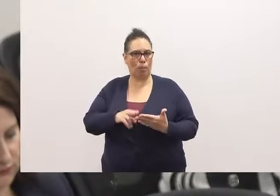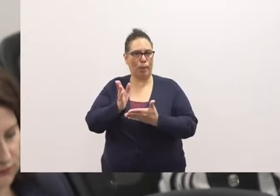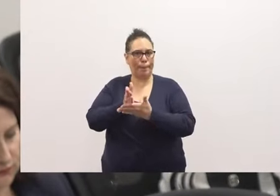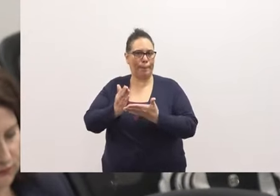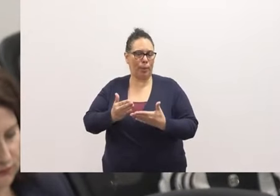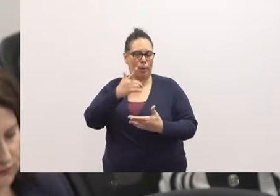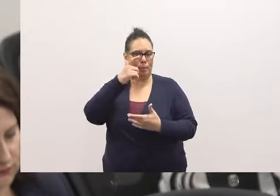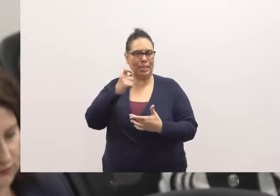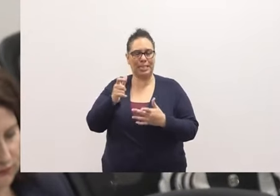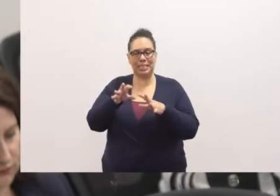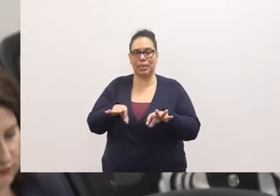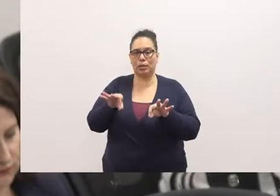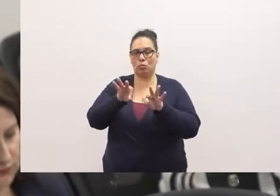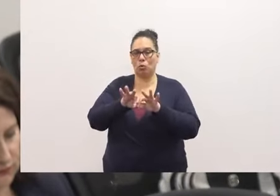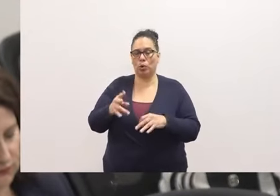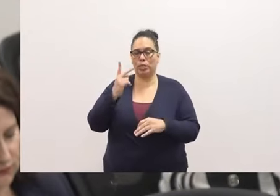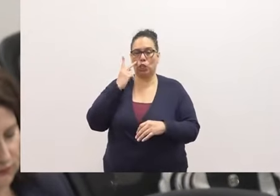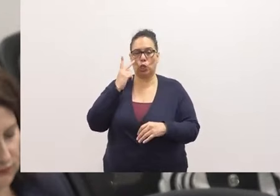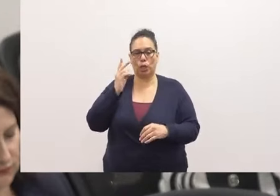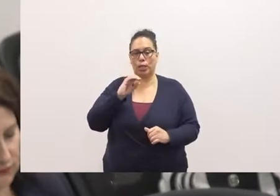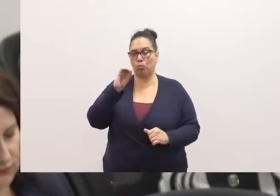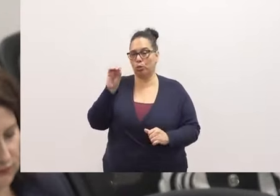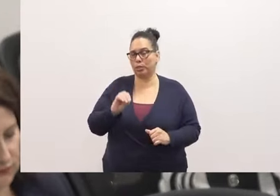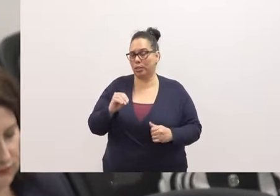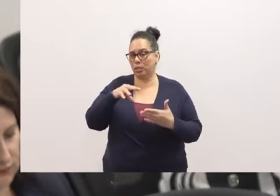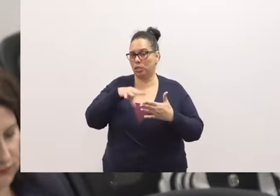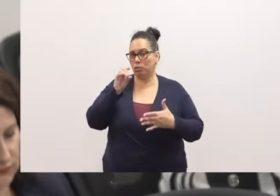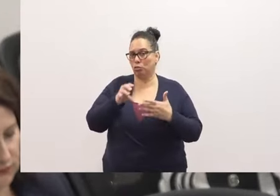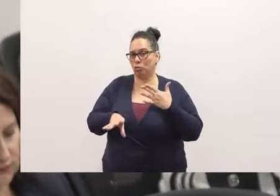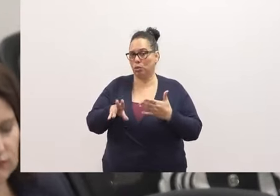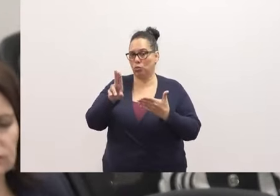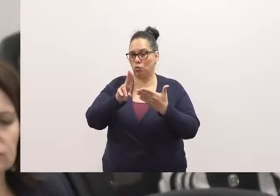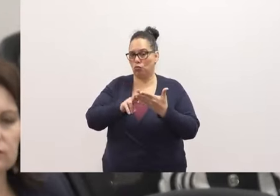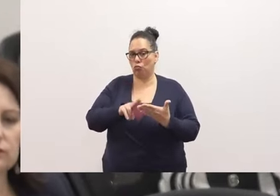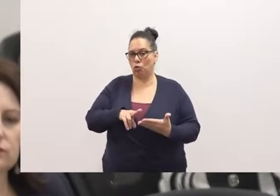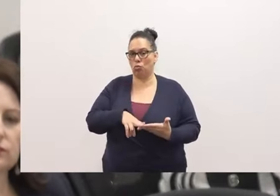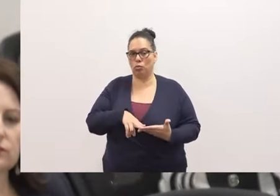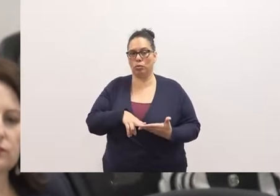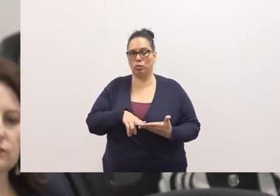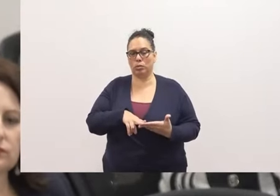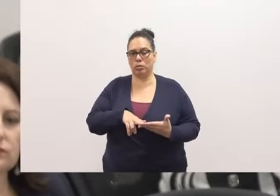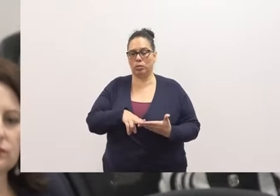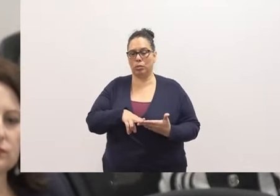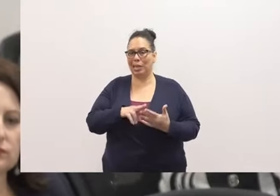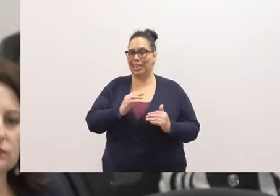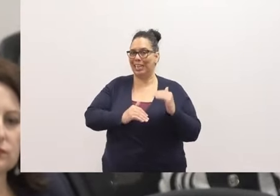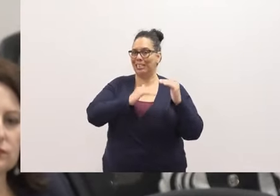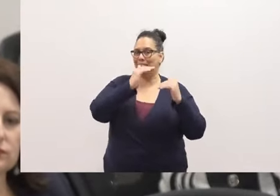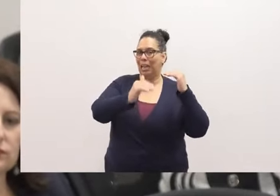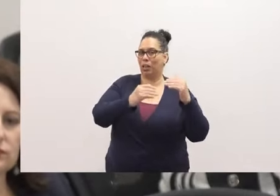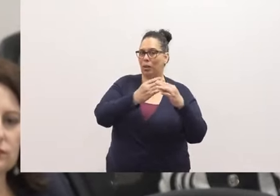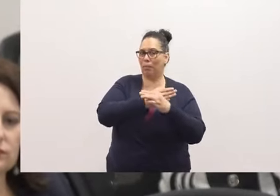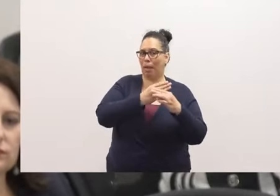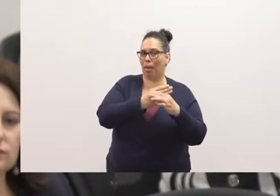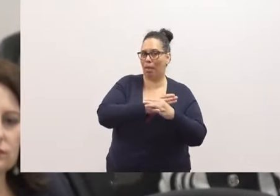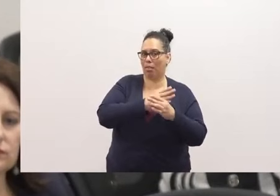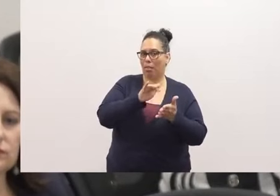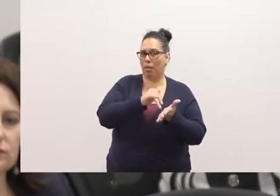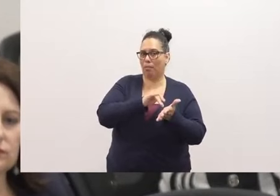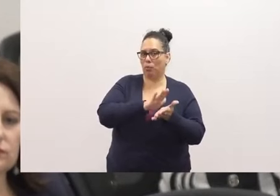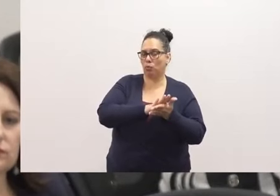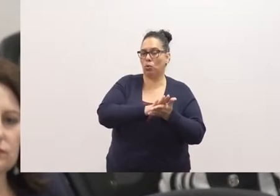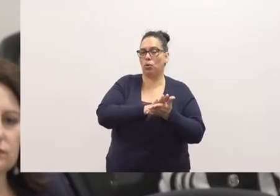also important to look at the percentage of students that are enrolled in either the accelerated math course in middle